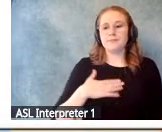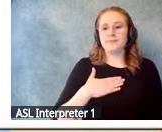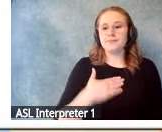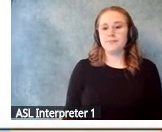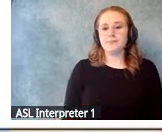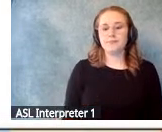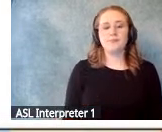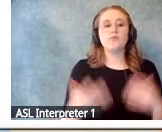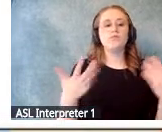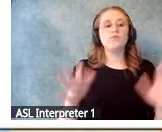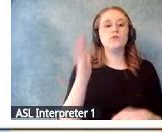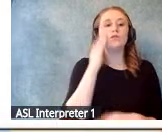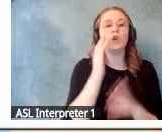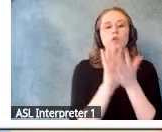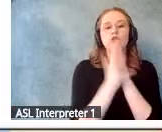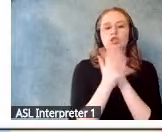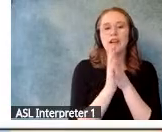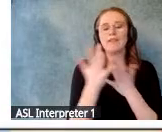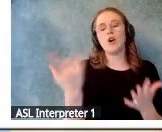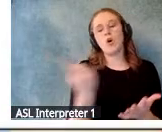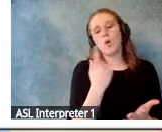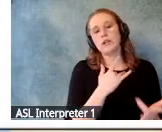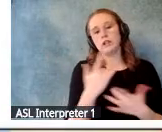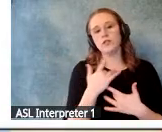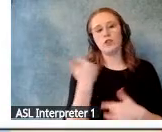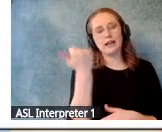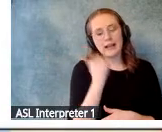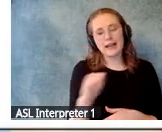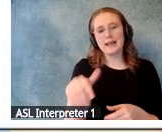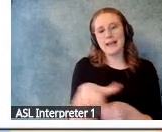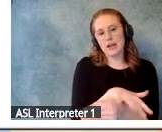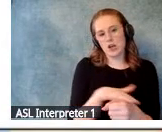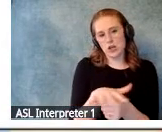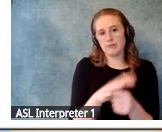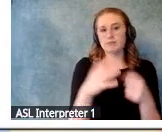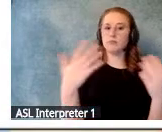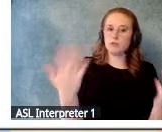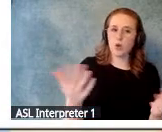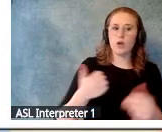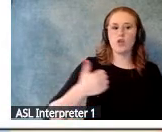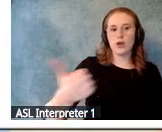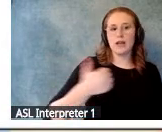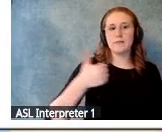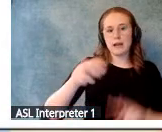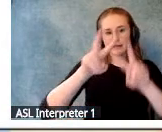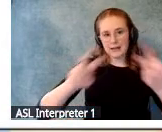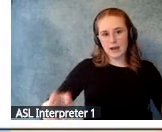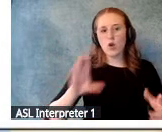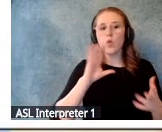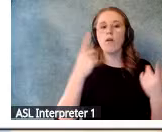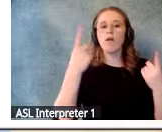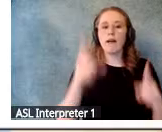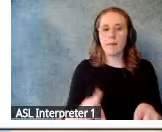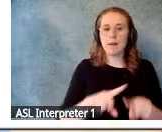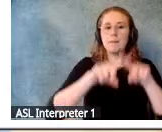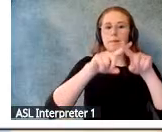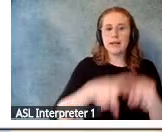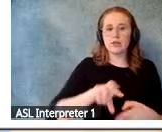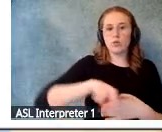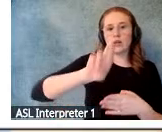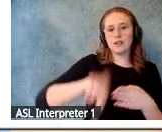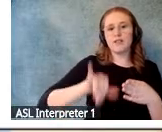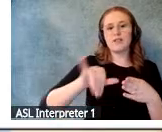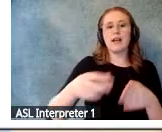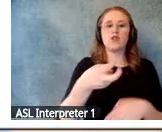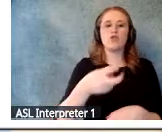So we know that traffic is always a concern for any neighborhood. Therefore, the transportation analysis will be conducted based on the results